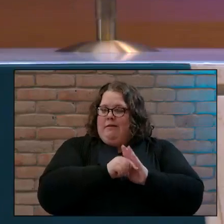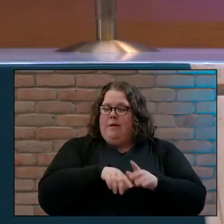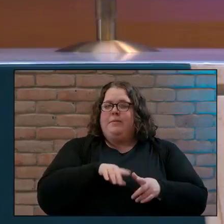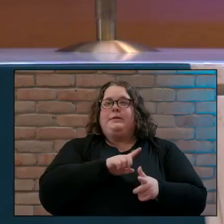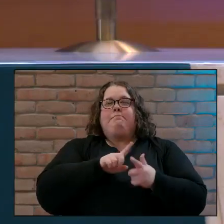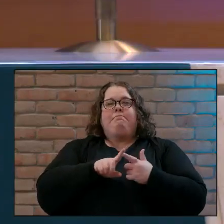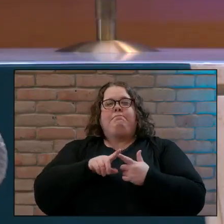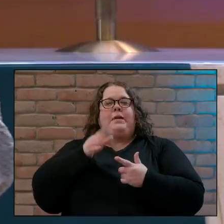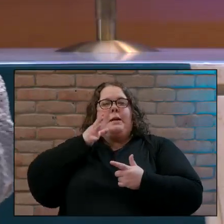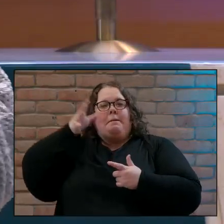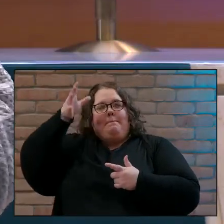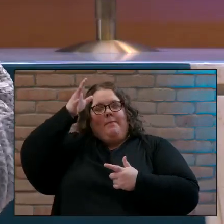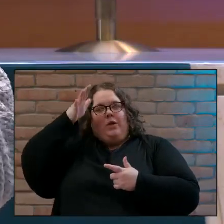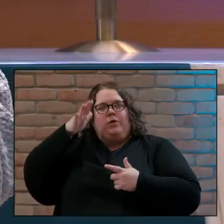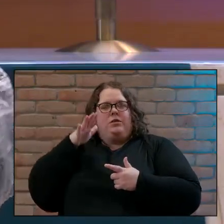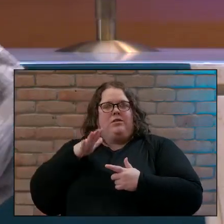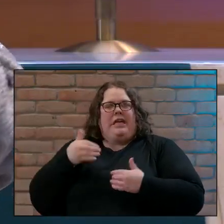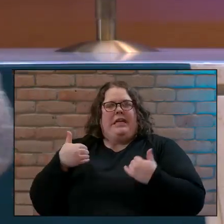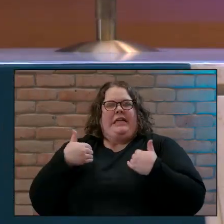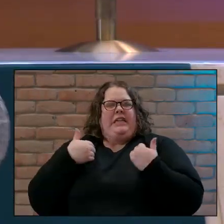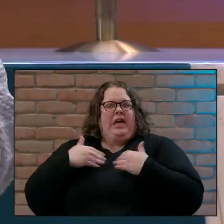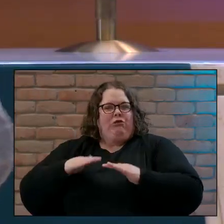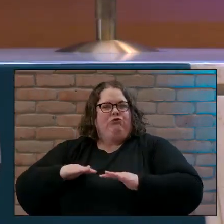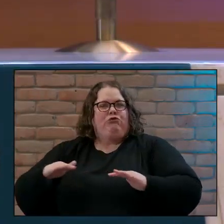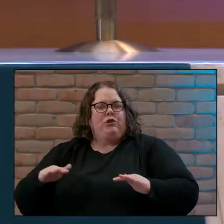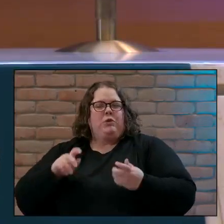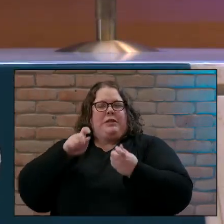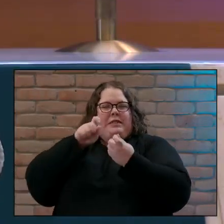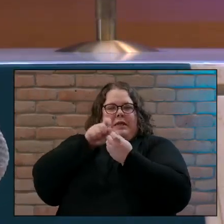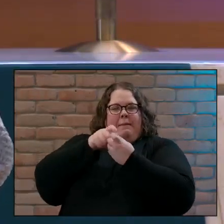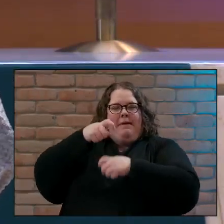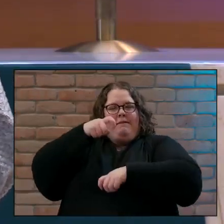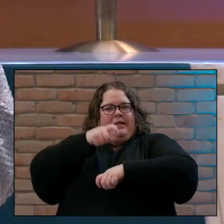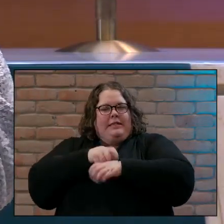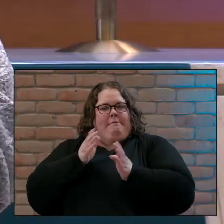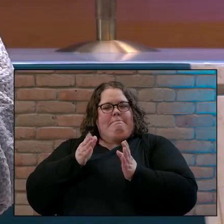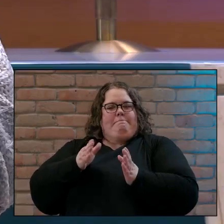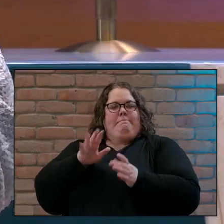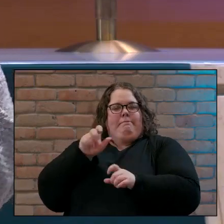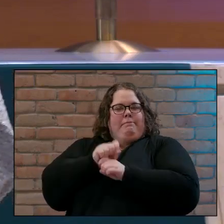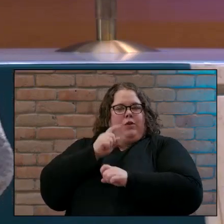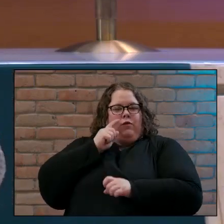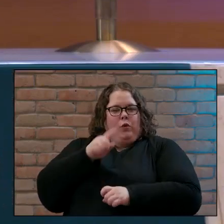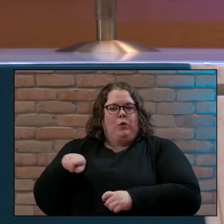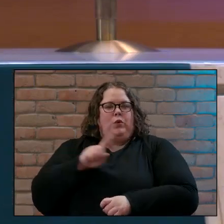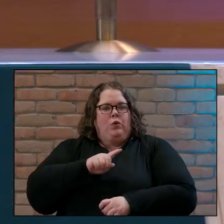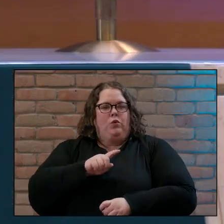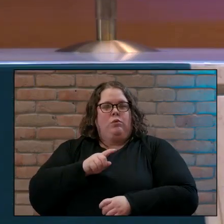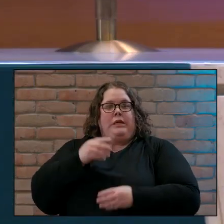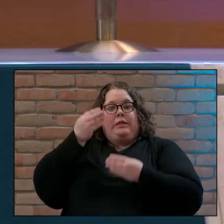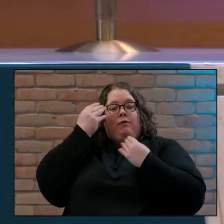small children, there's another time available to you. You can find all of that at